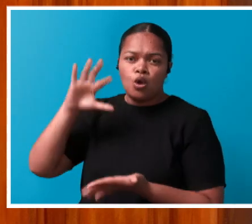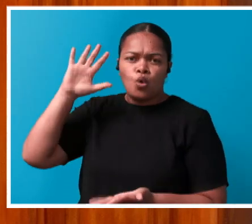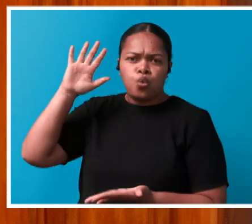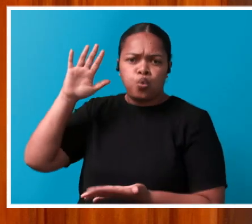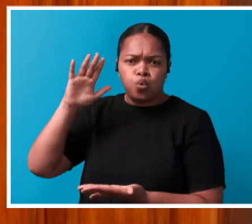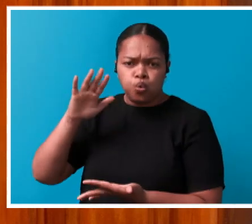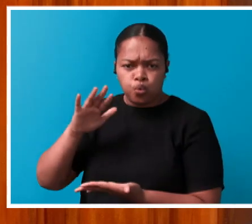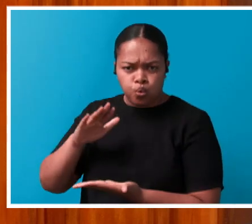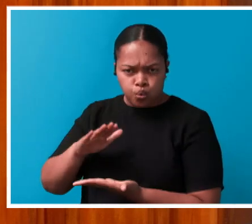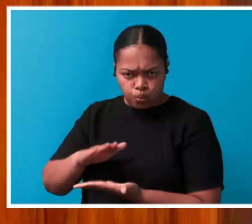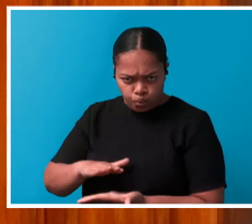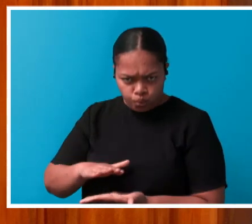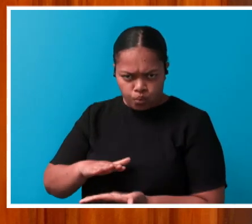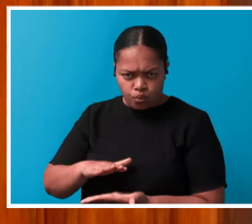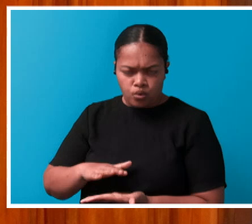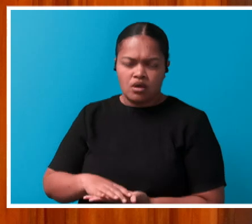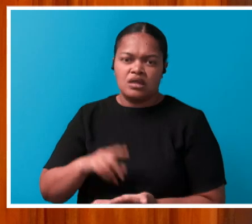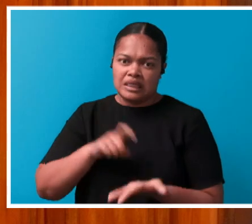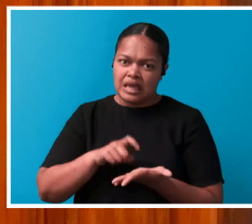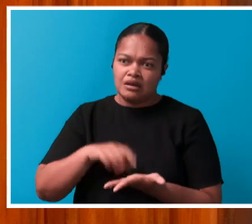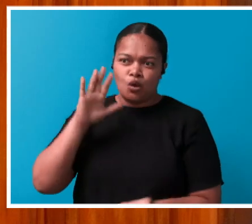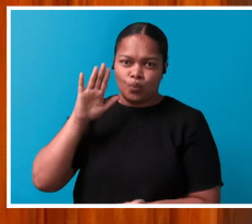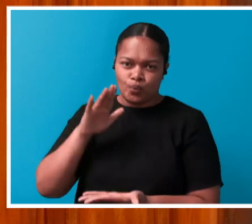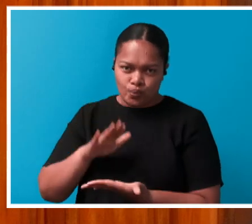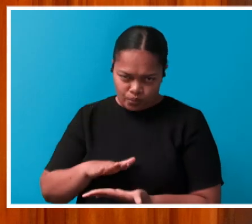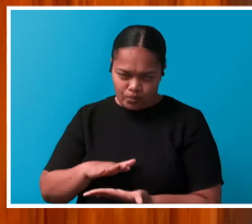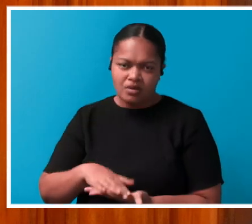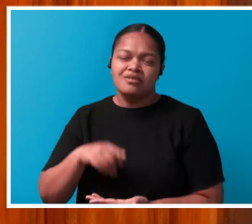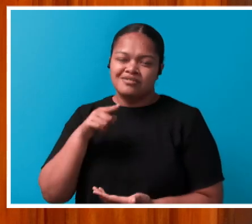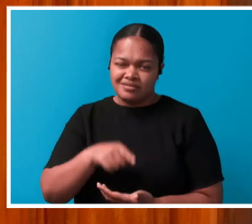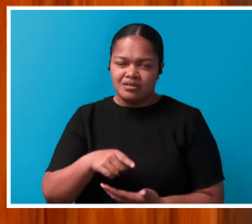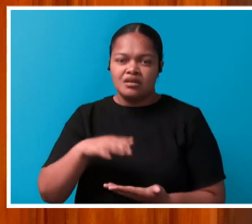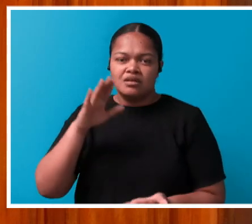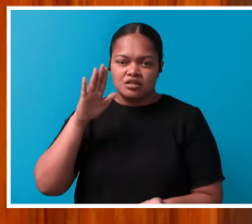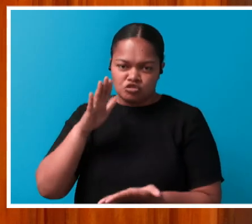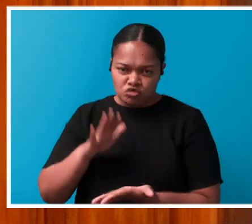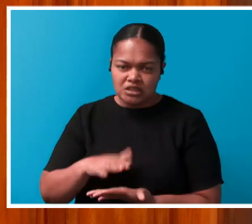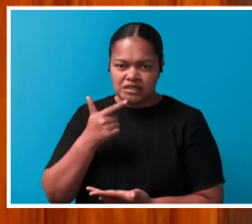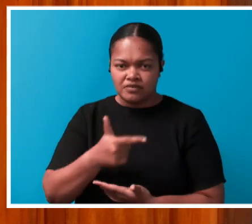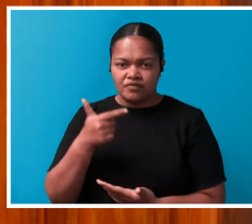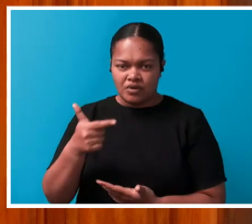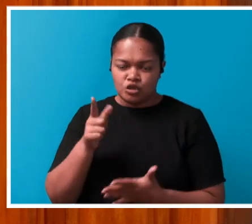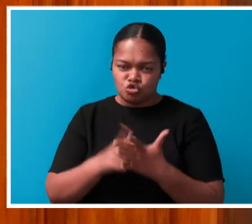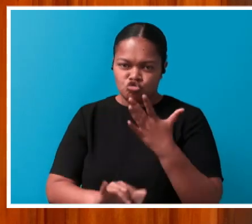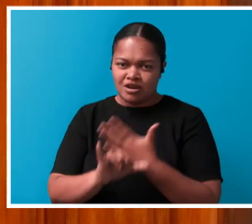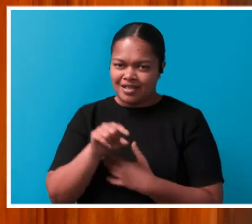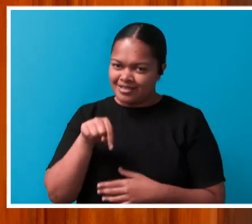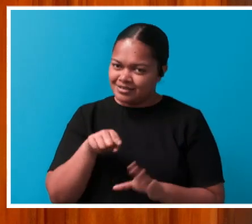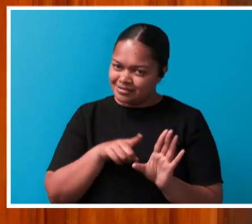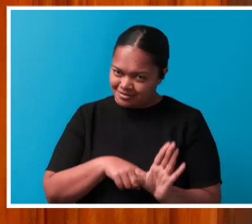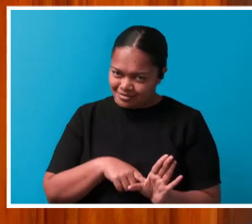2023-2024 financial year, and this is expected to further decrease to 77.8% by July this year.